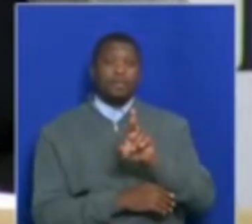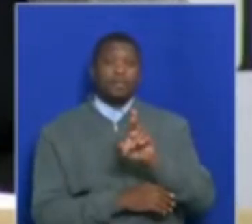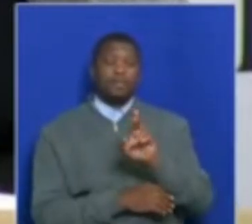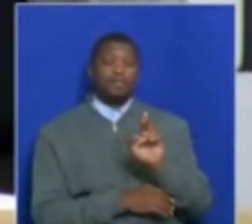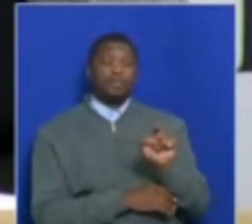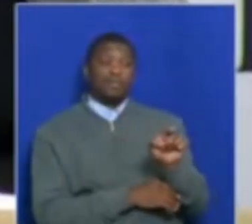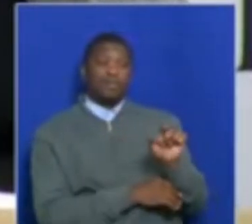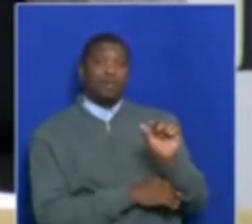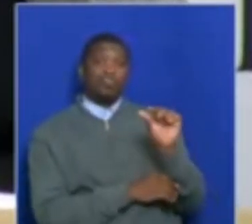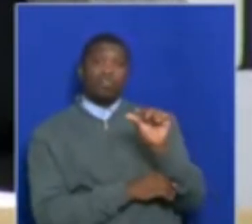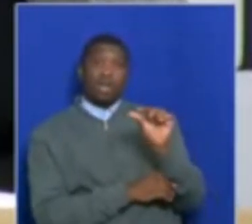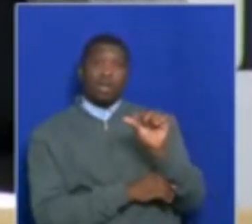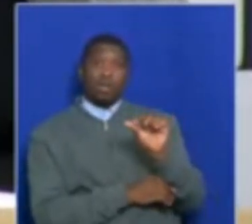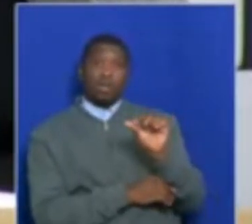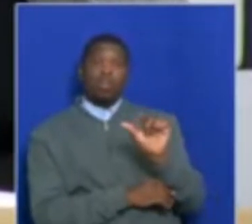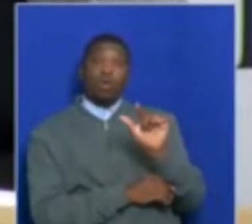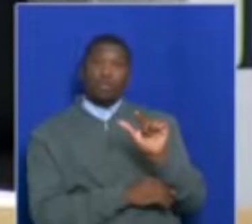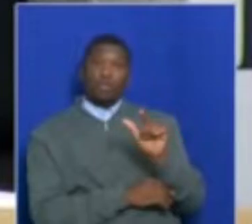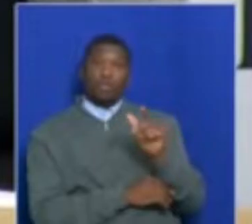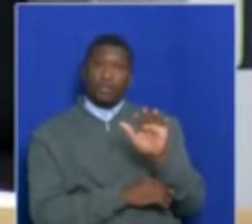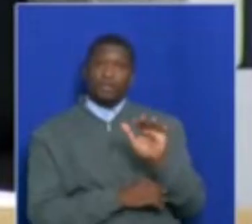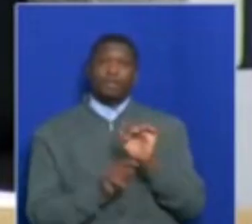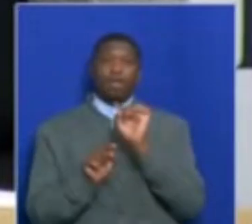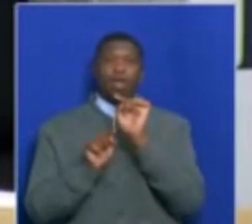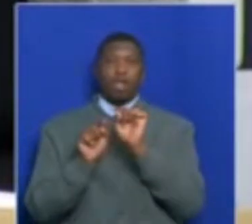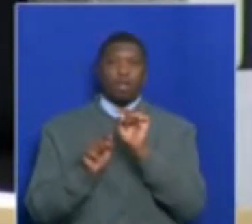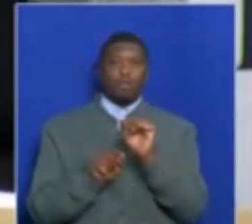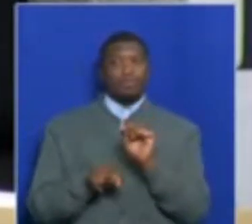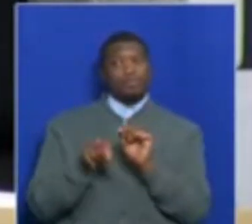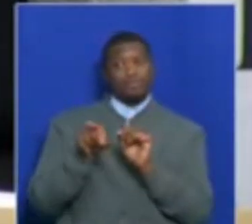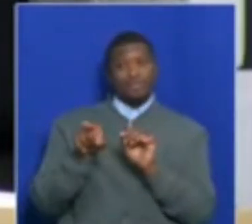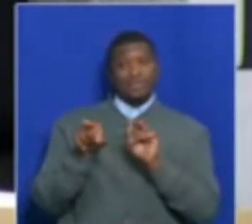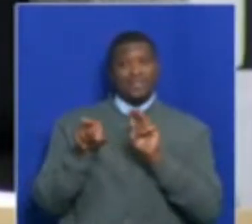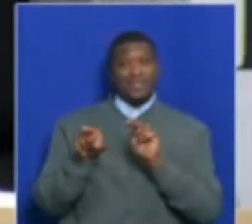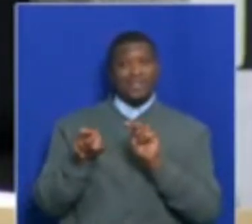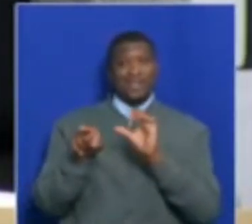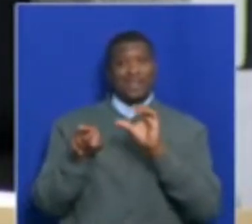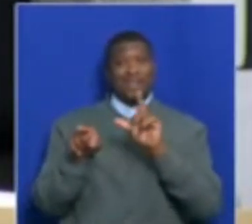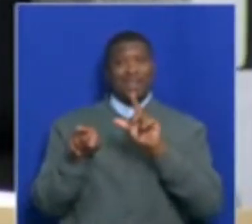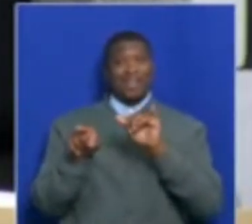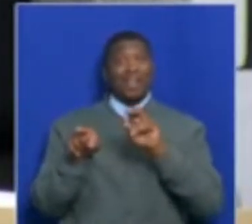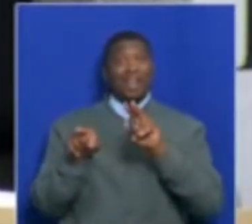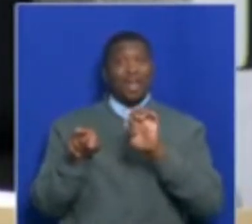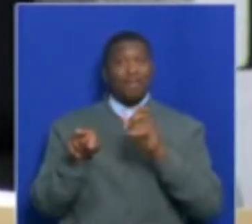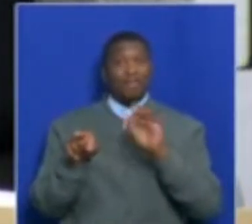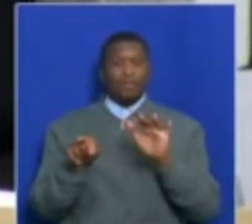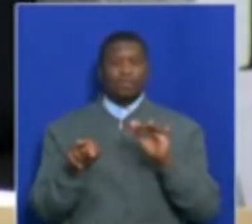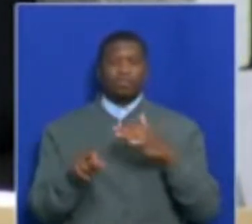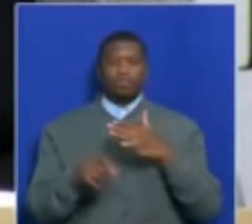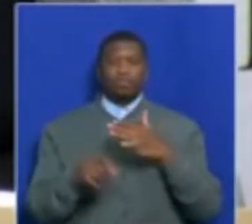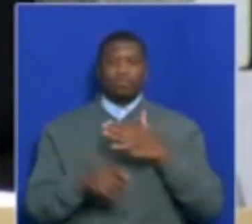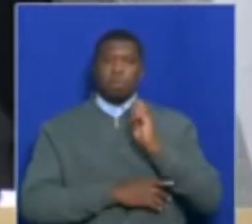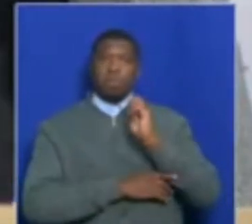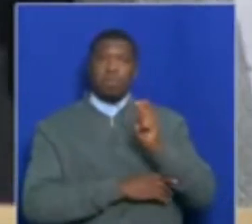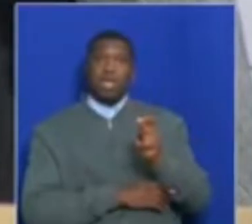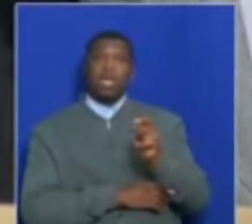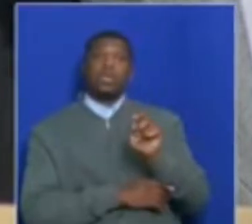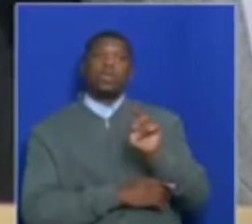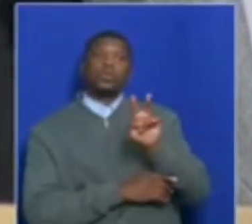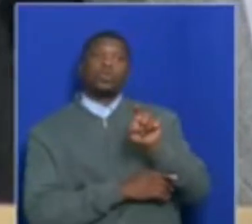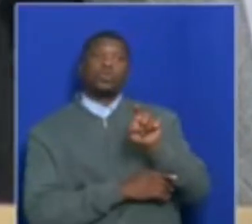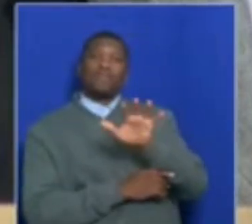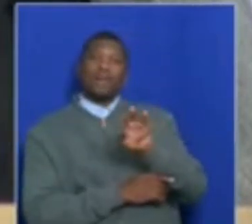alleged that Mr. Clive Naika had promised to pay Lieutenant Colonel Dina Govender 2.5 million to kill Bevan